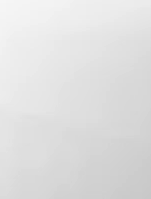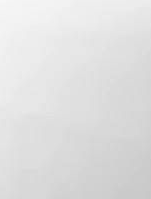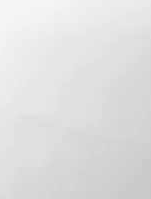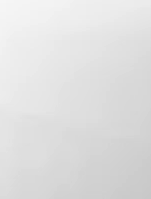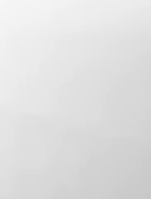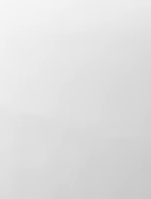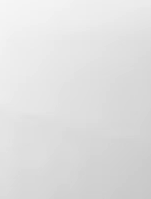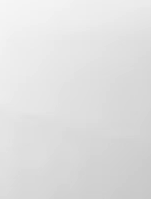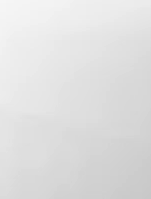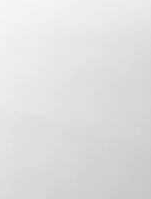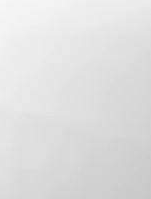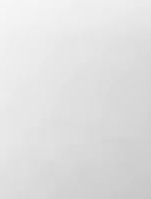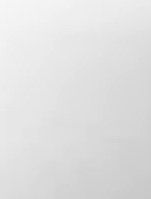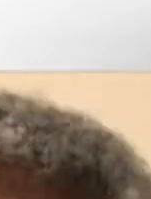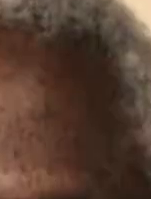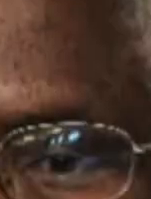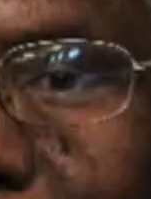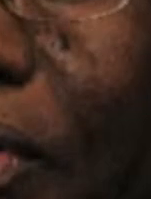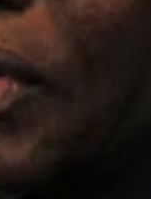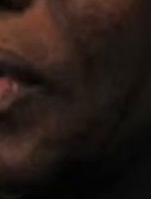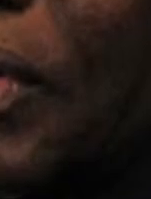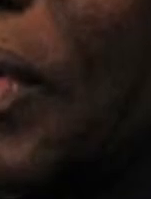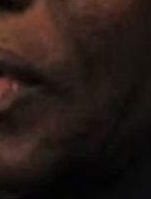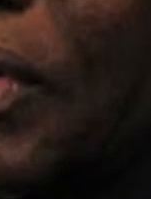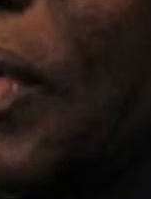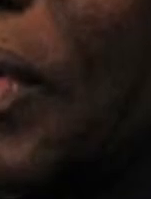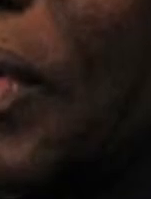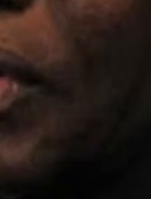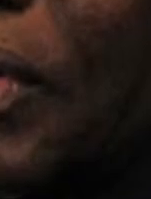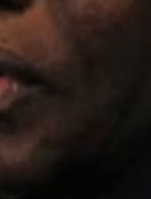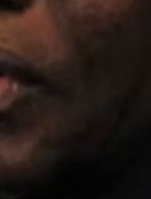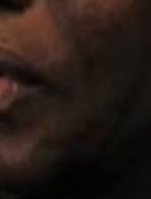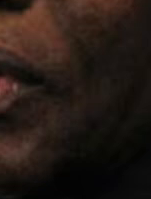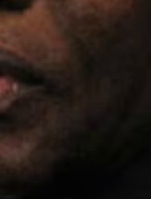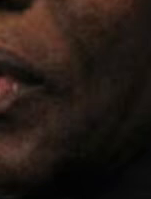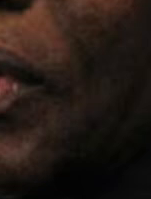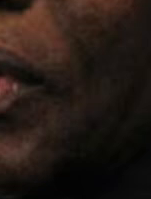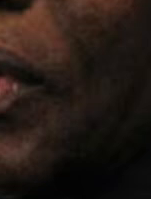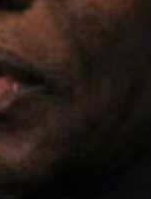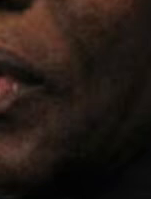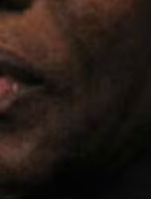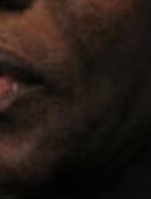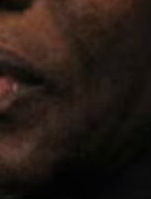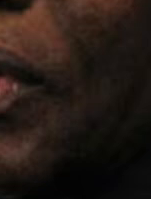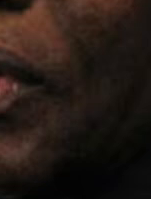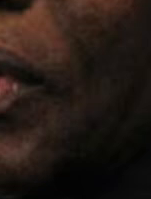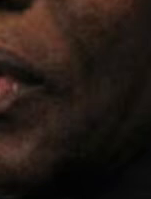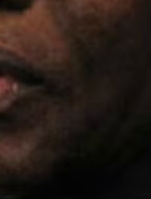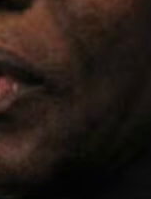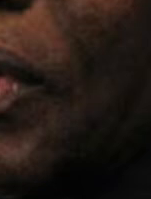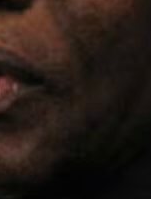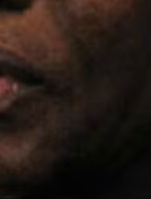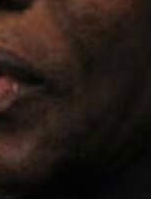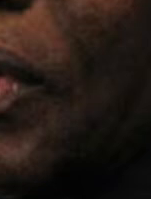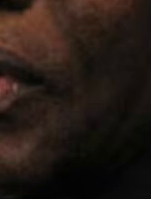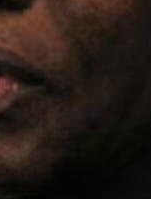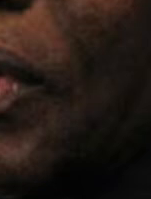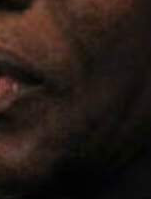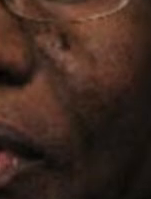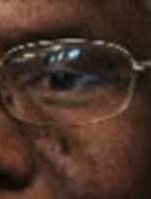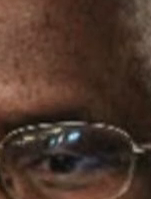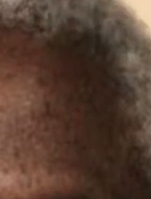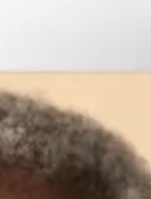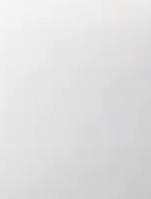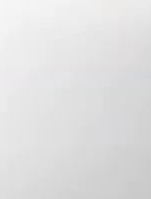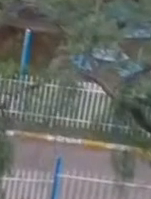in New York. He boasts of the Moran of the Burning Spear and Elder of the Golden Heart. The public